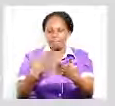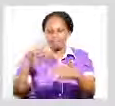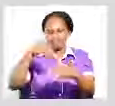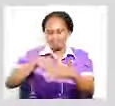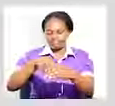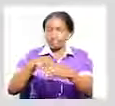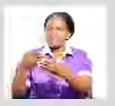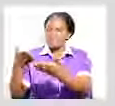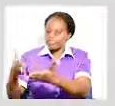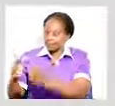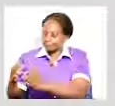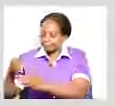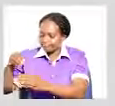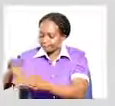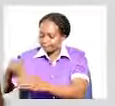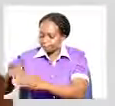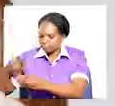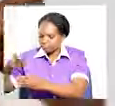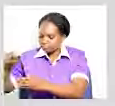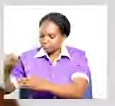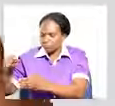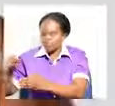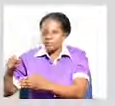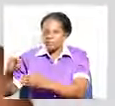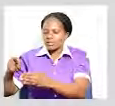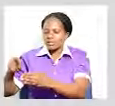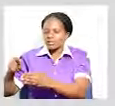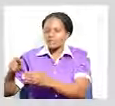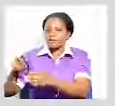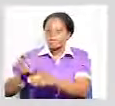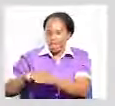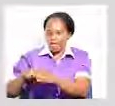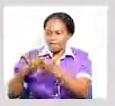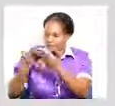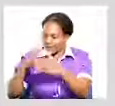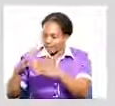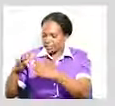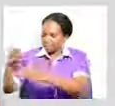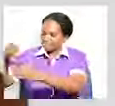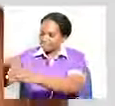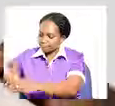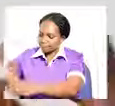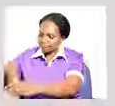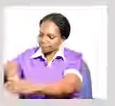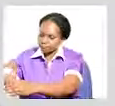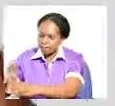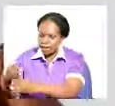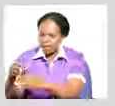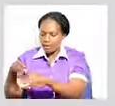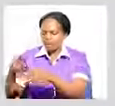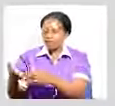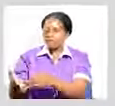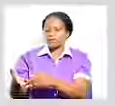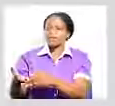papers. You will then walk to the polling booth to correctly mark the 6 ballot papers. Then cast each ballot paper into the